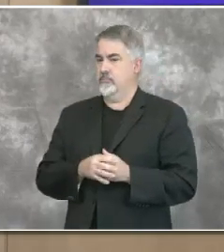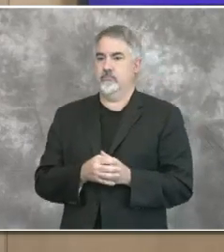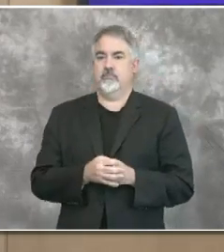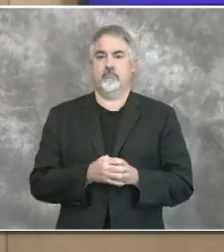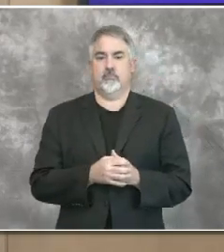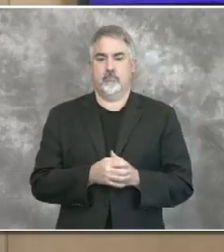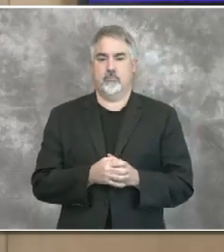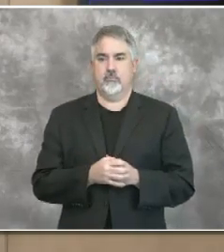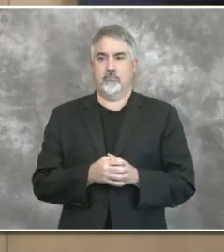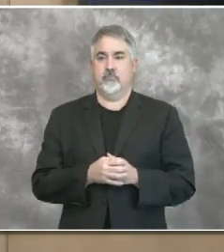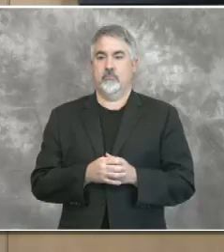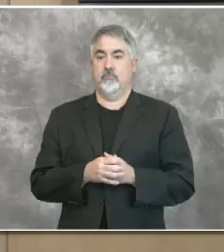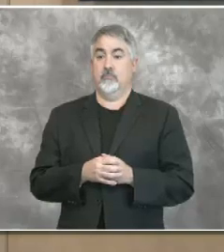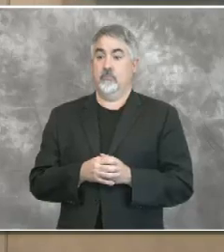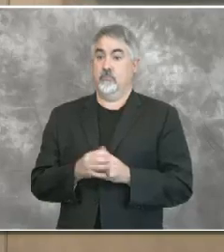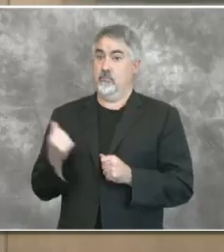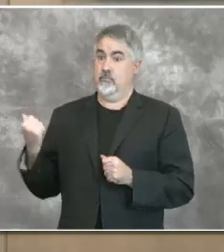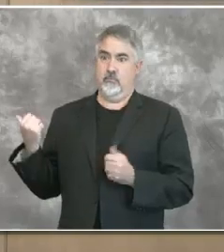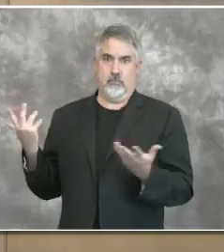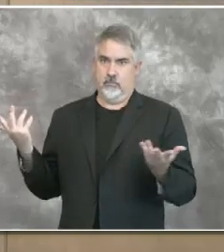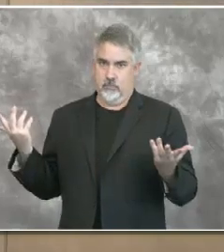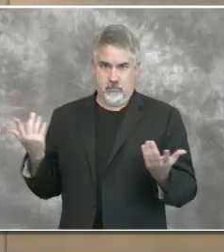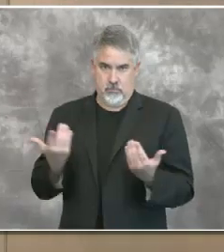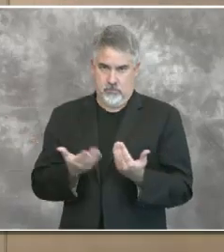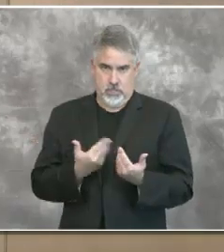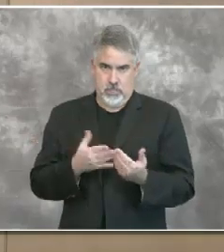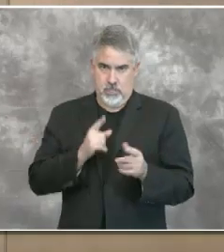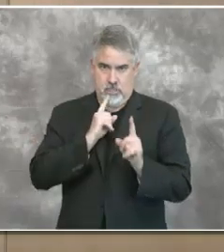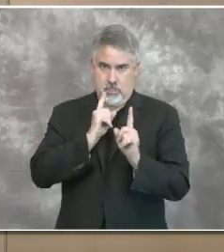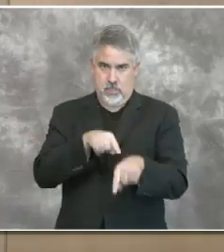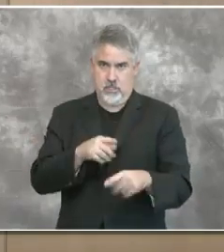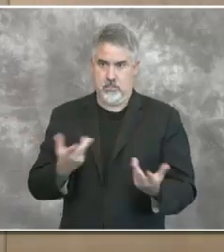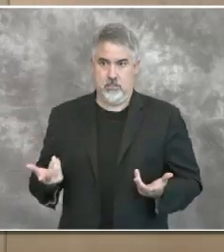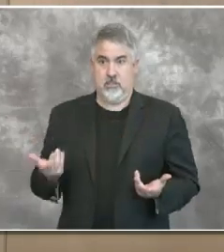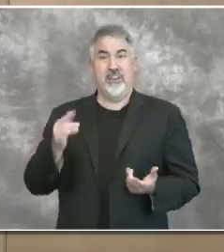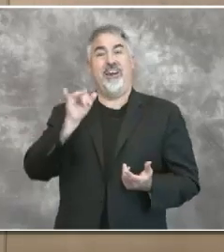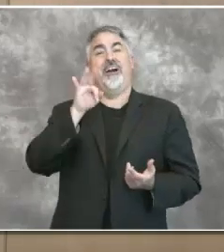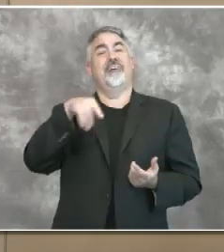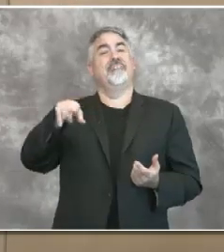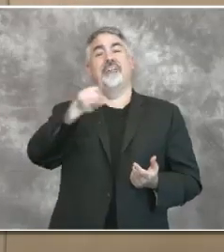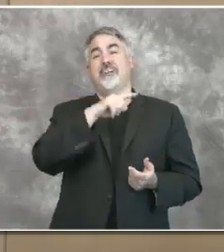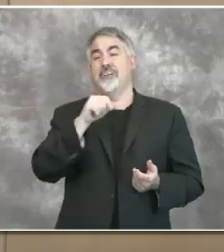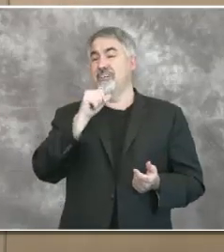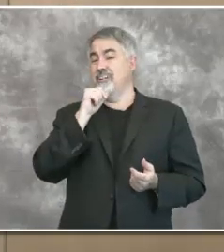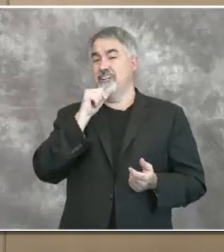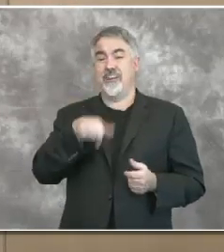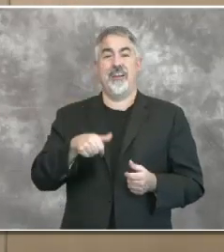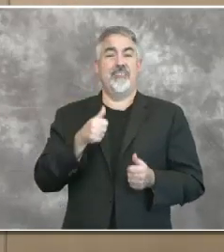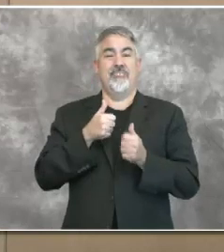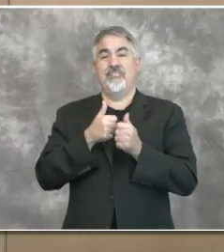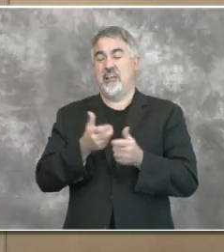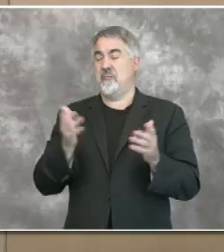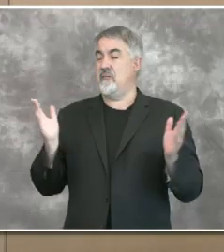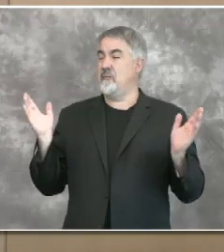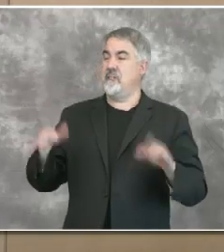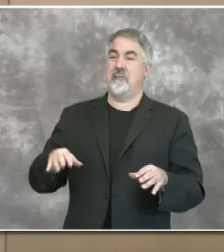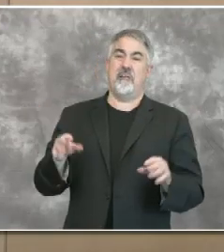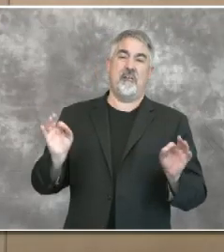I think the answer there is quite obvious. If we loosen up the health officers' orders that have been